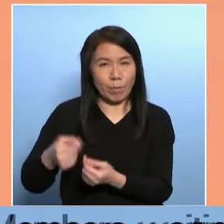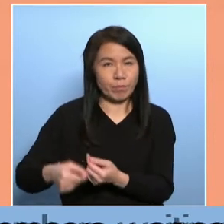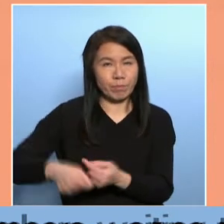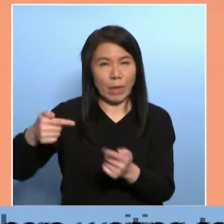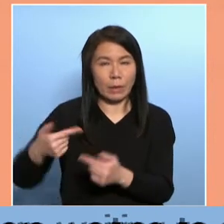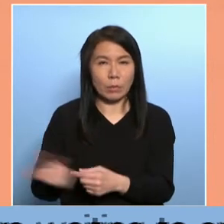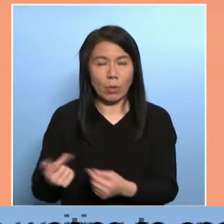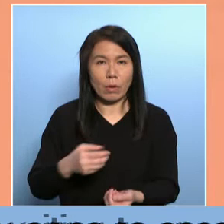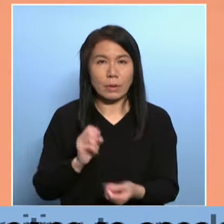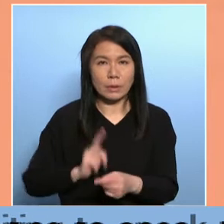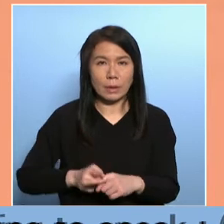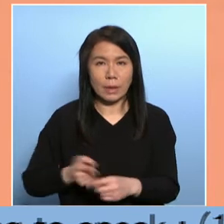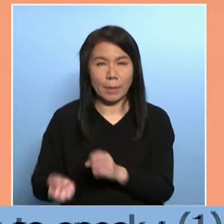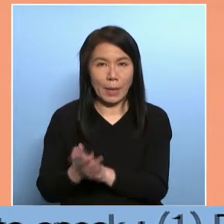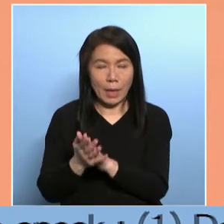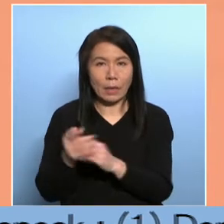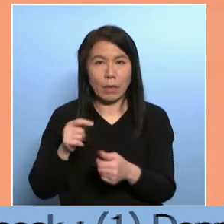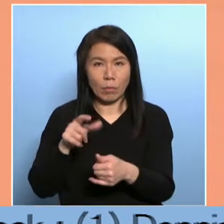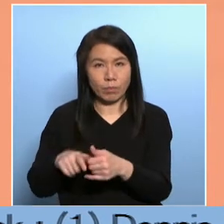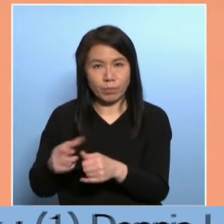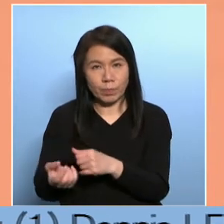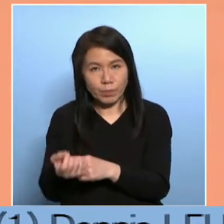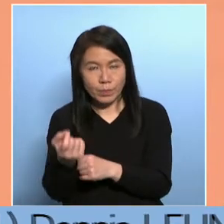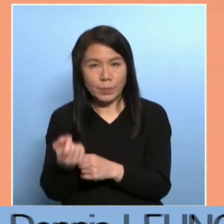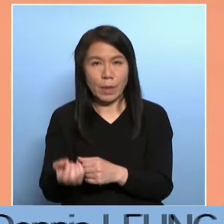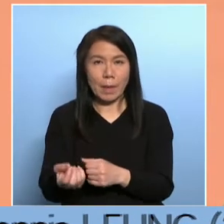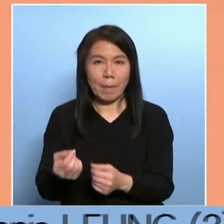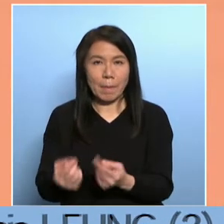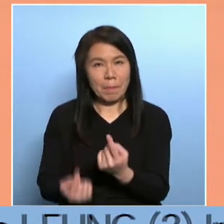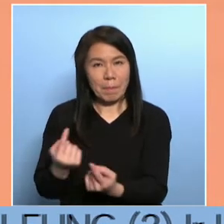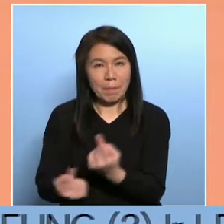accrued a good body of experience. They may have sporadic